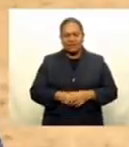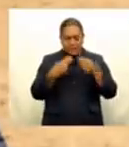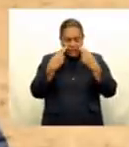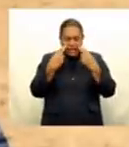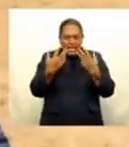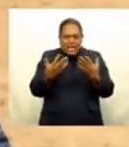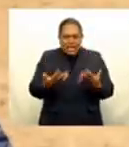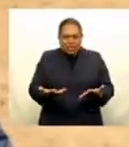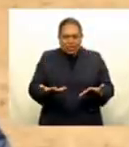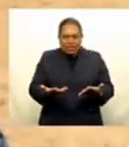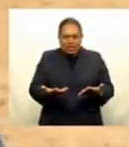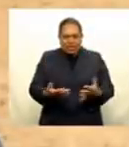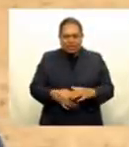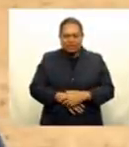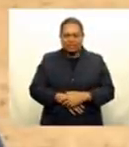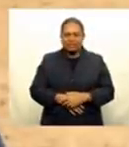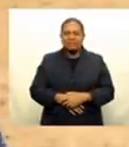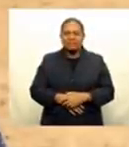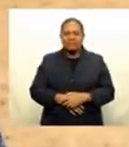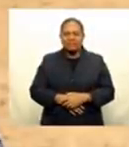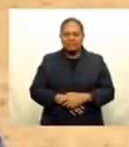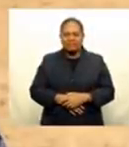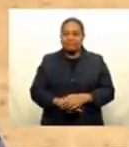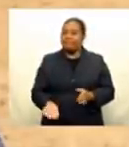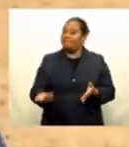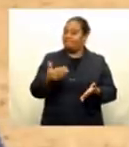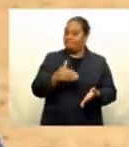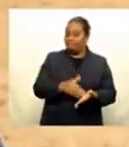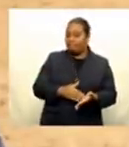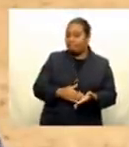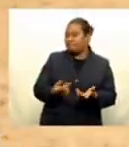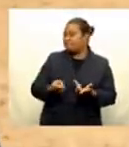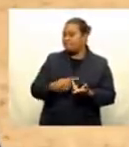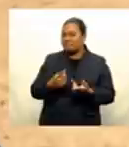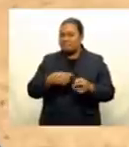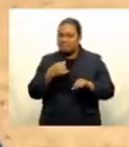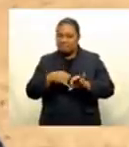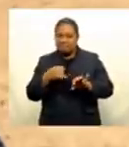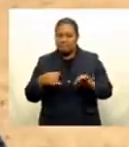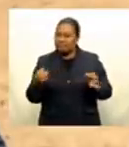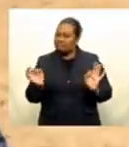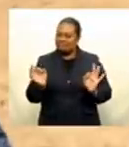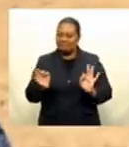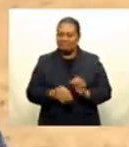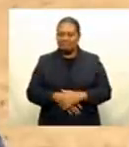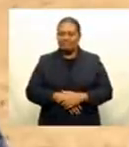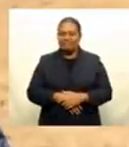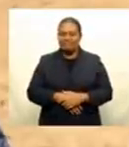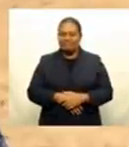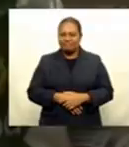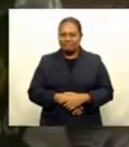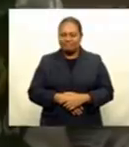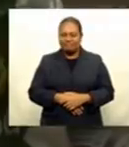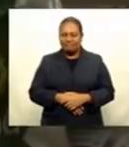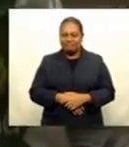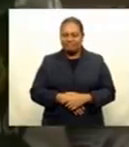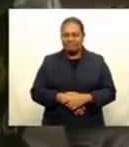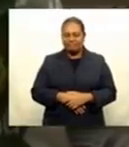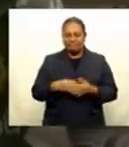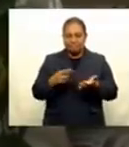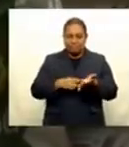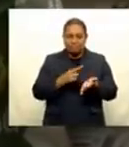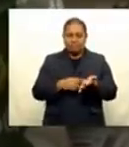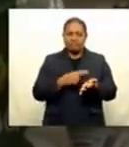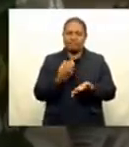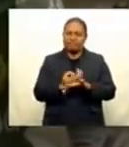grain. So we haven't put any added preservative or any chemicals to it, and it got a shelf life of 3 months. Rice flour